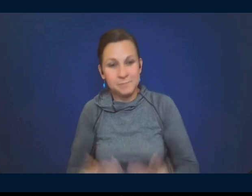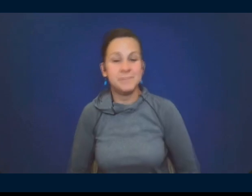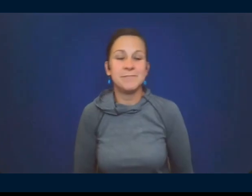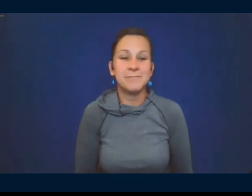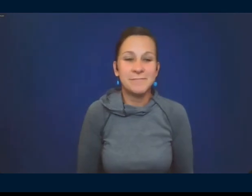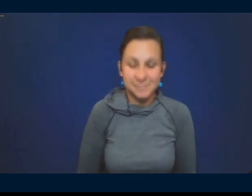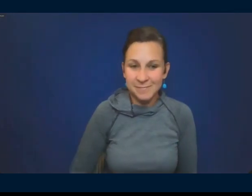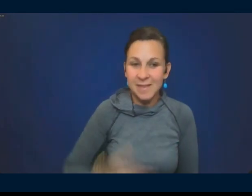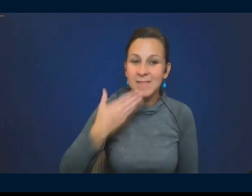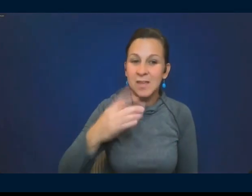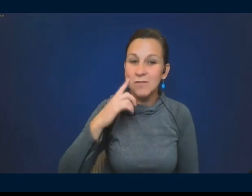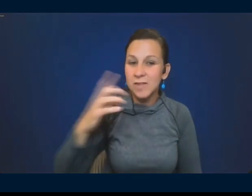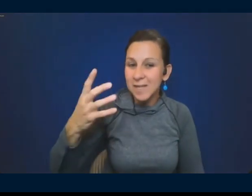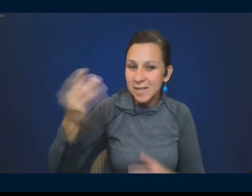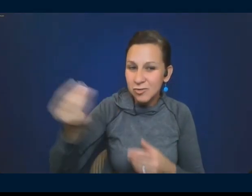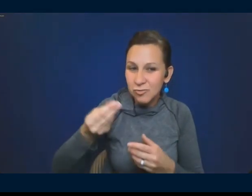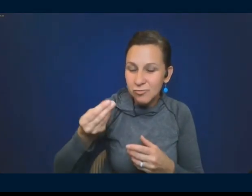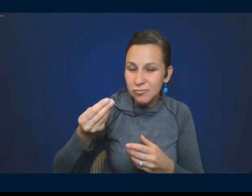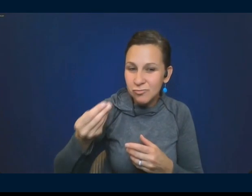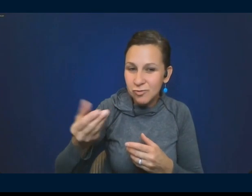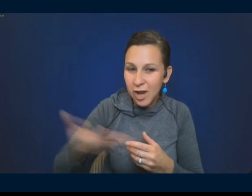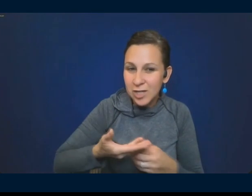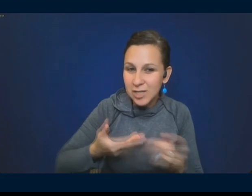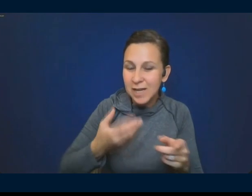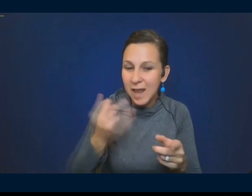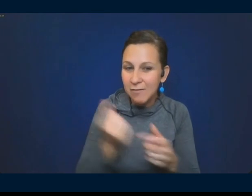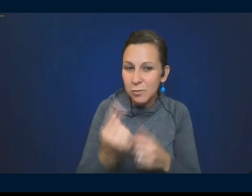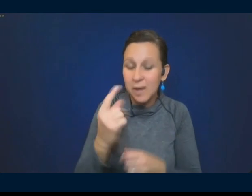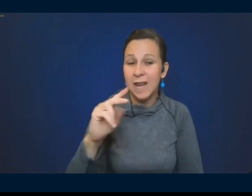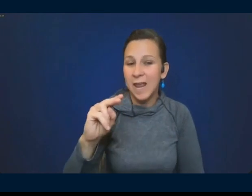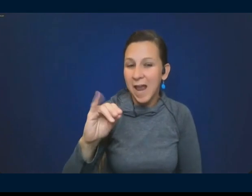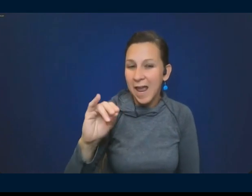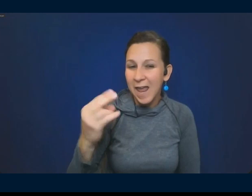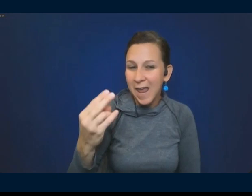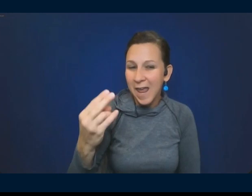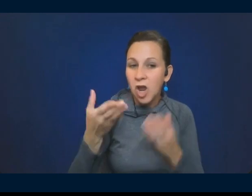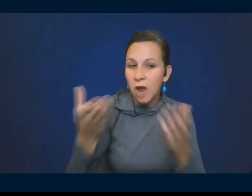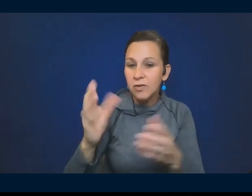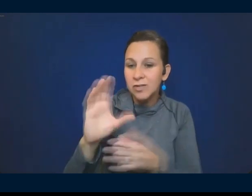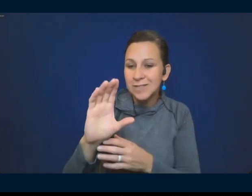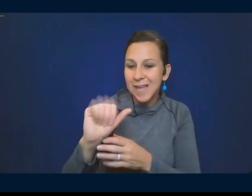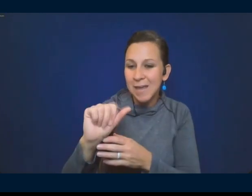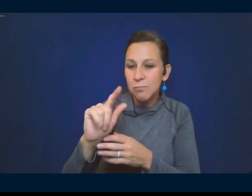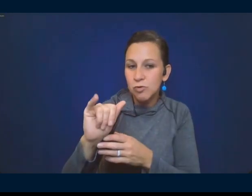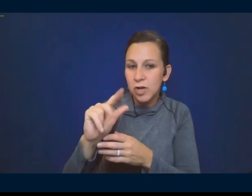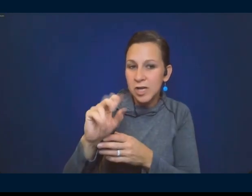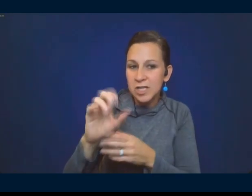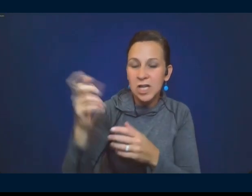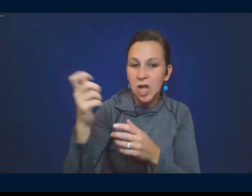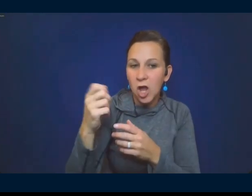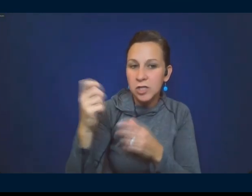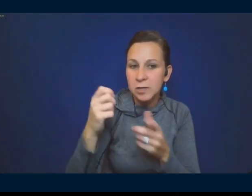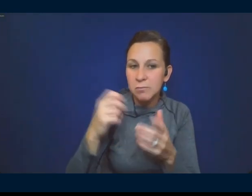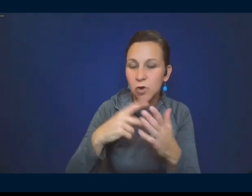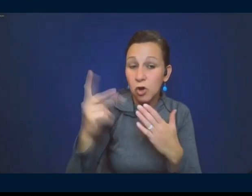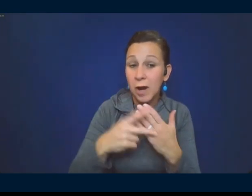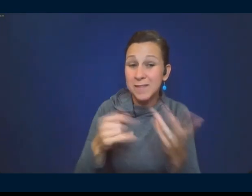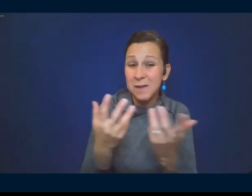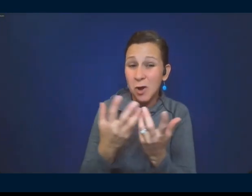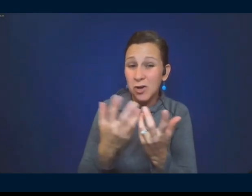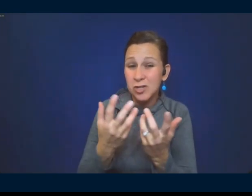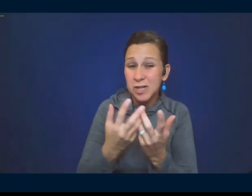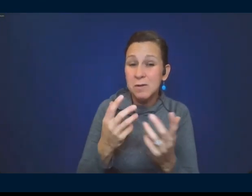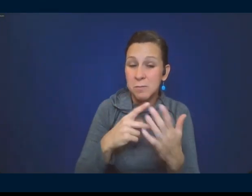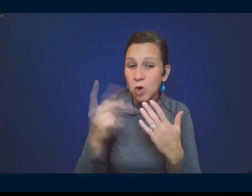the introduction. Good afternoon, everyone. The NIH Oxford Cambridge Scholars Program is a partnership program